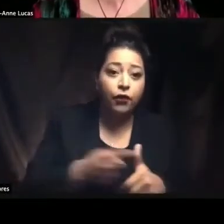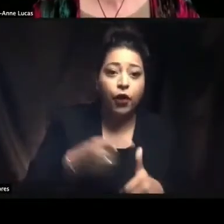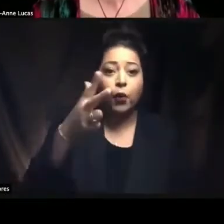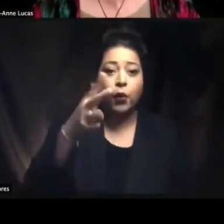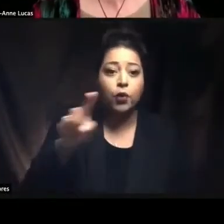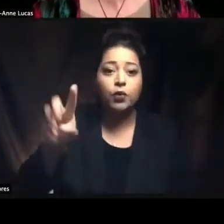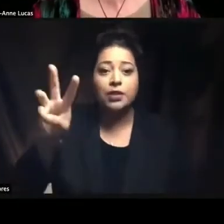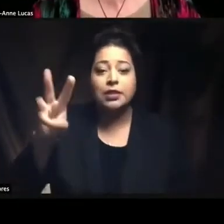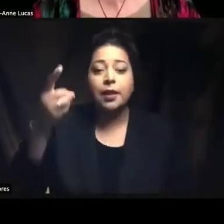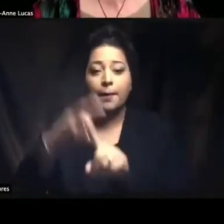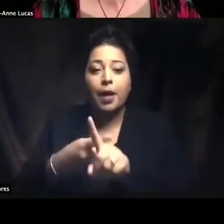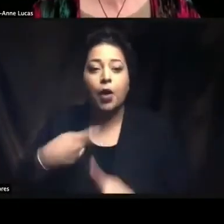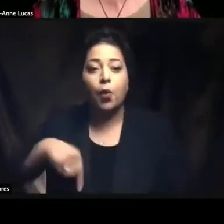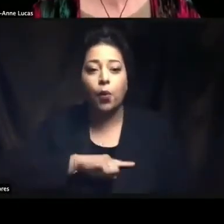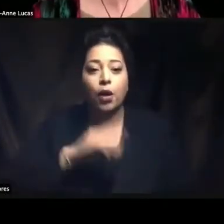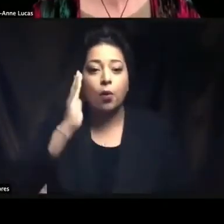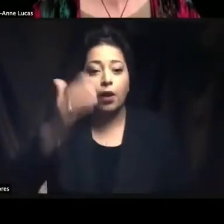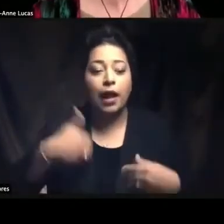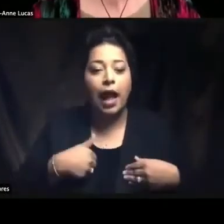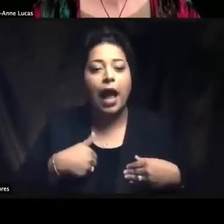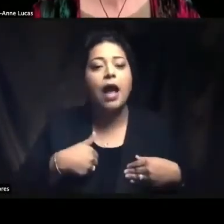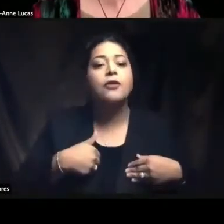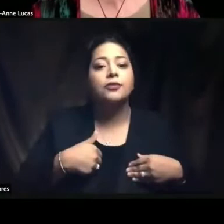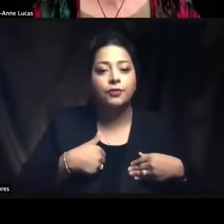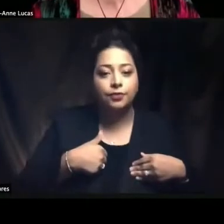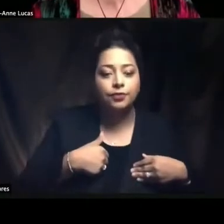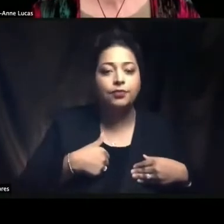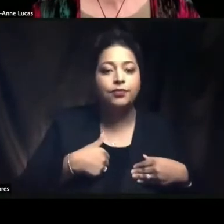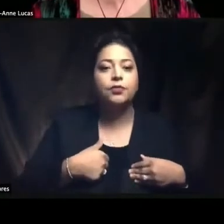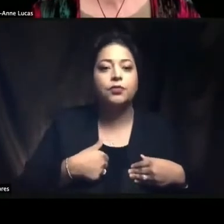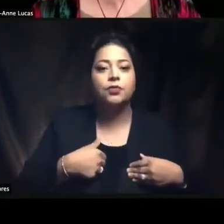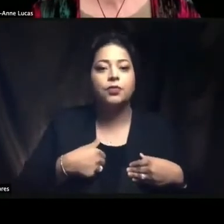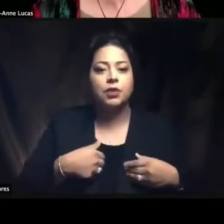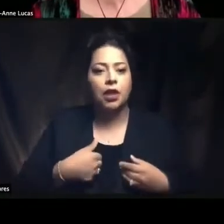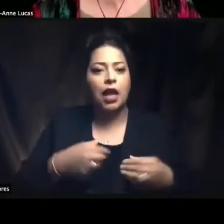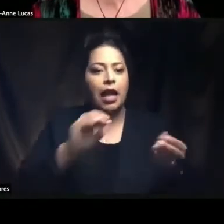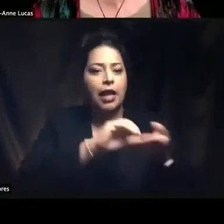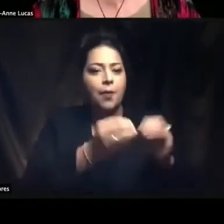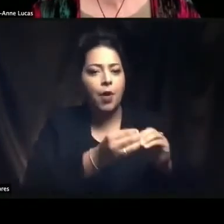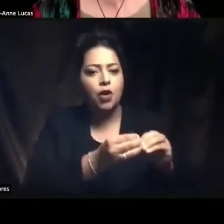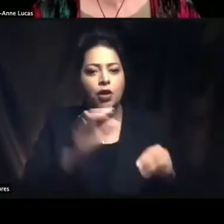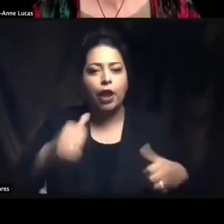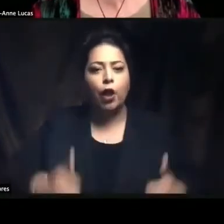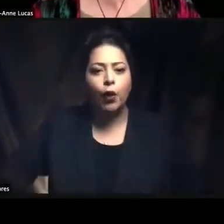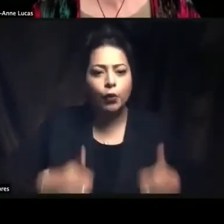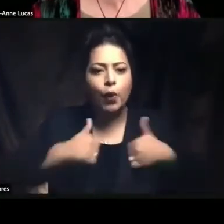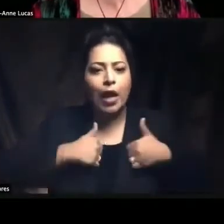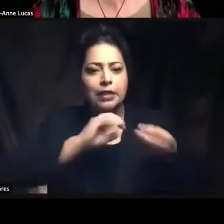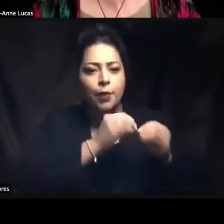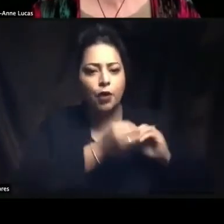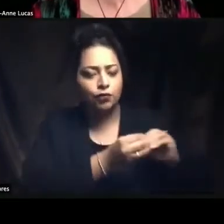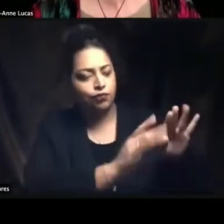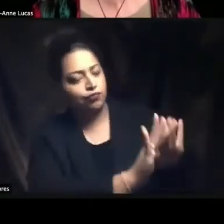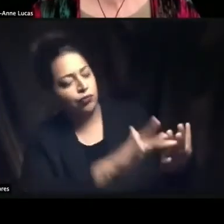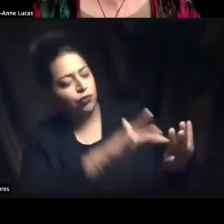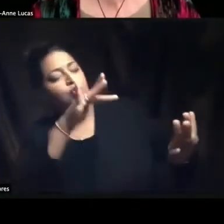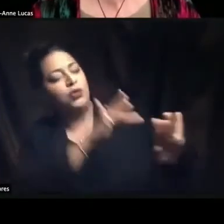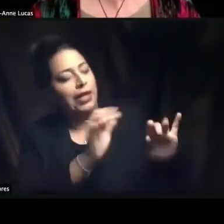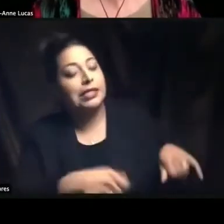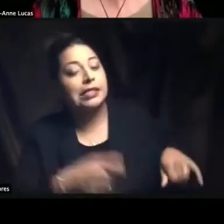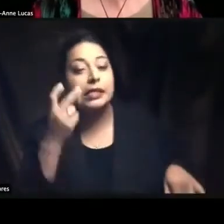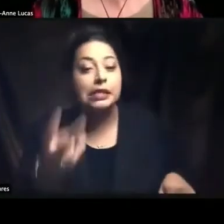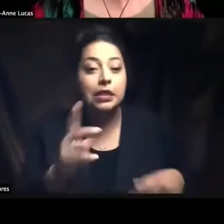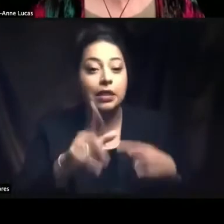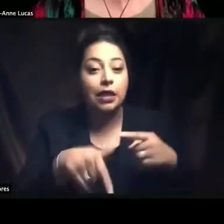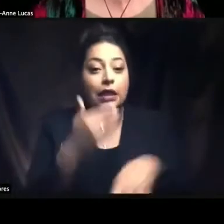will have curbside reflective paint numbers on at least 3,000 homes. And then secondly, if you have